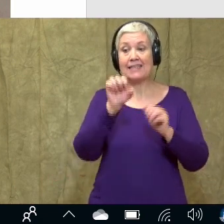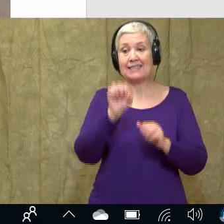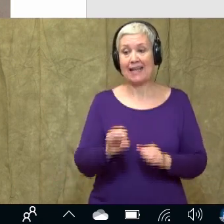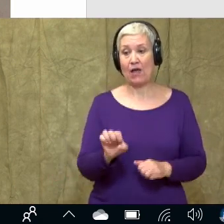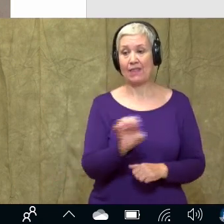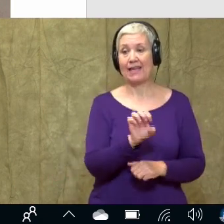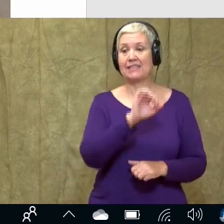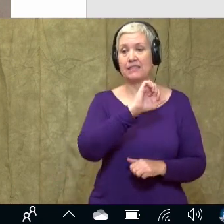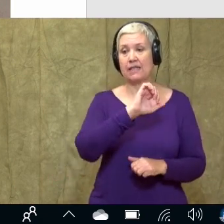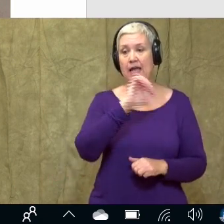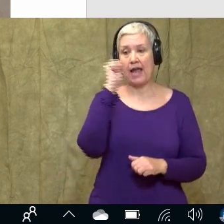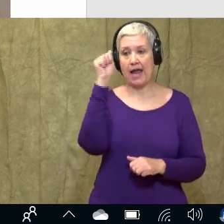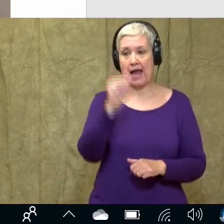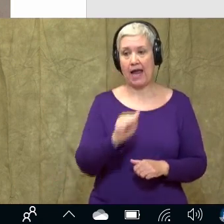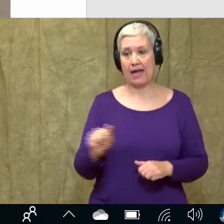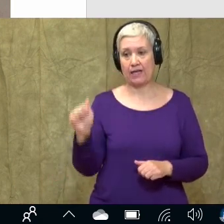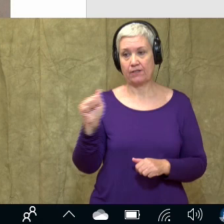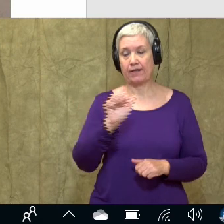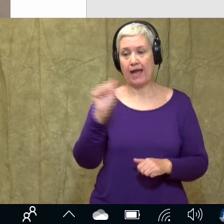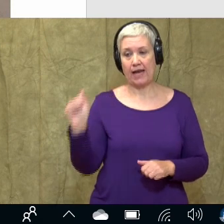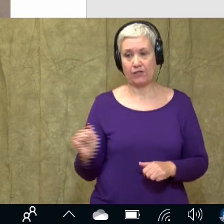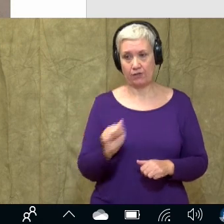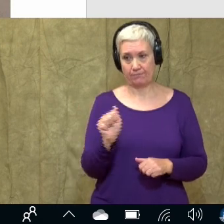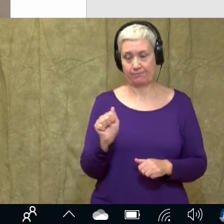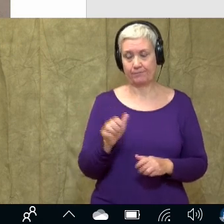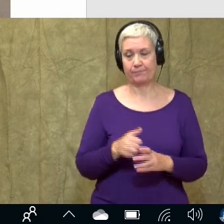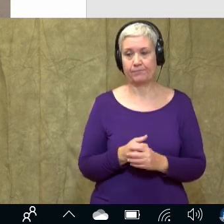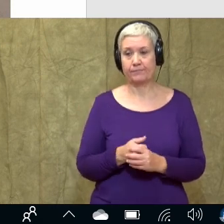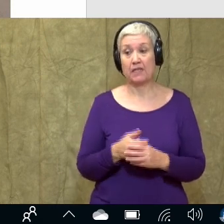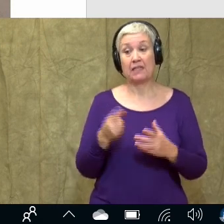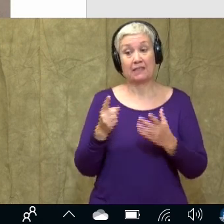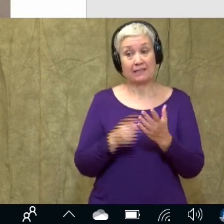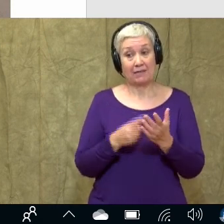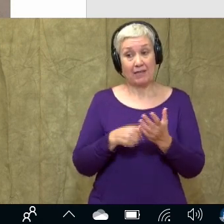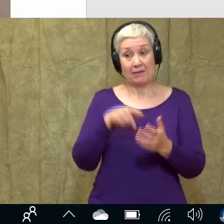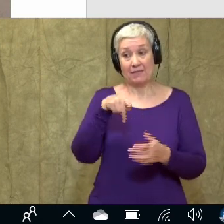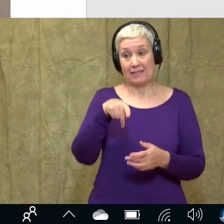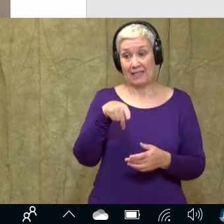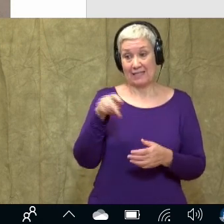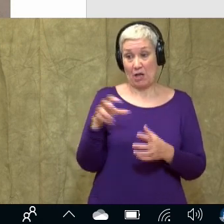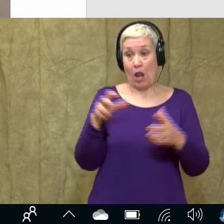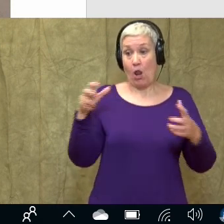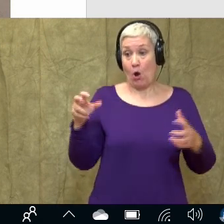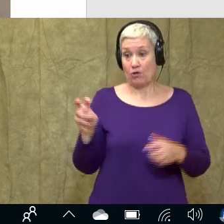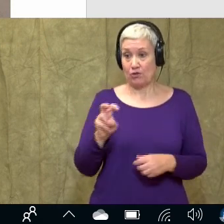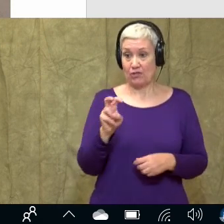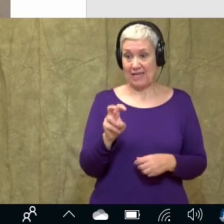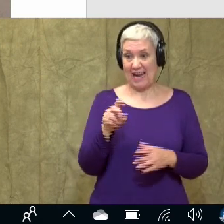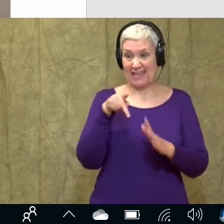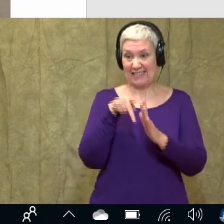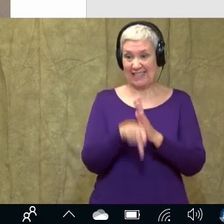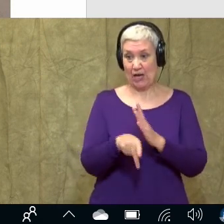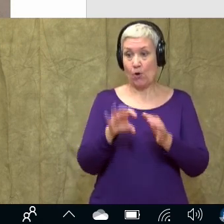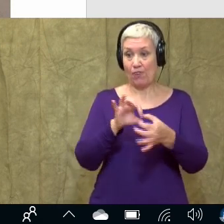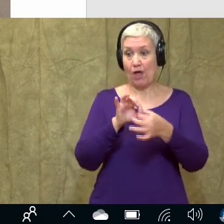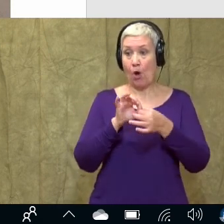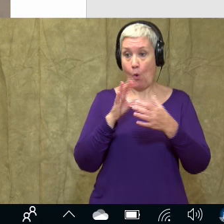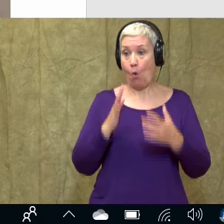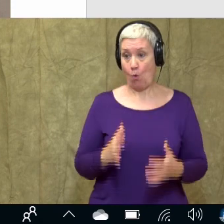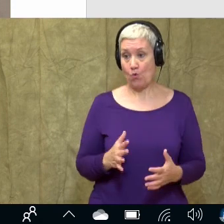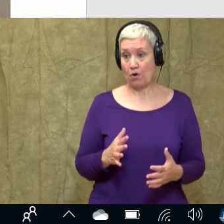Asia. Pet pythons sometimes kill their owners, probably because they have mistaken